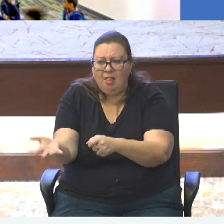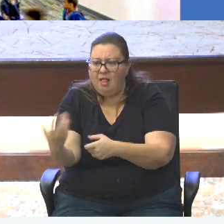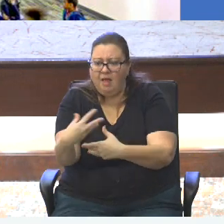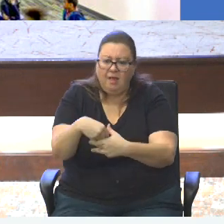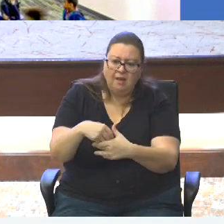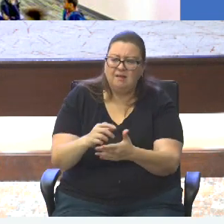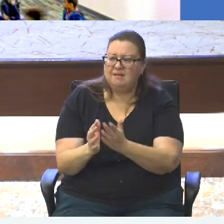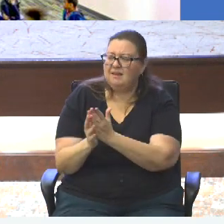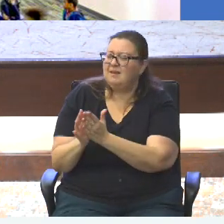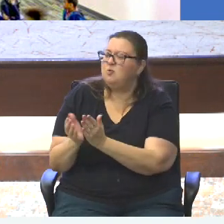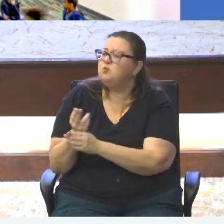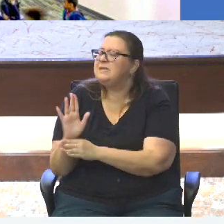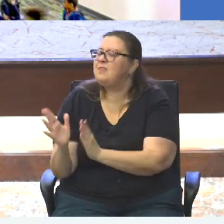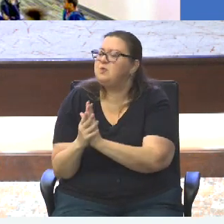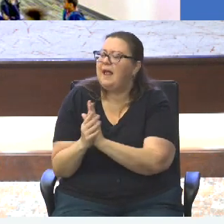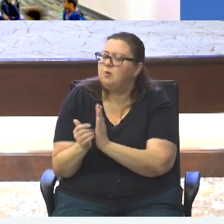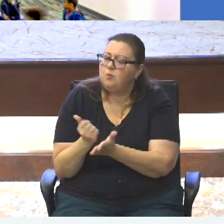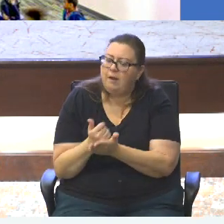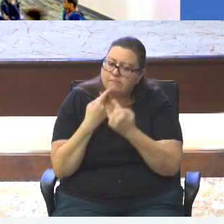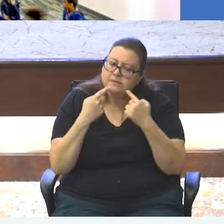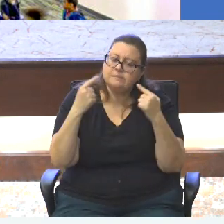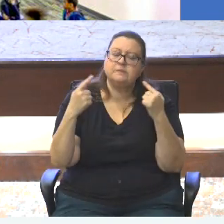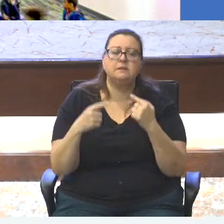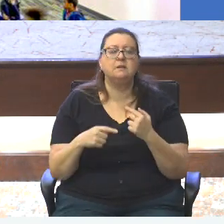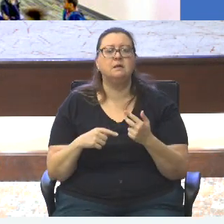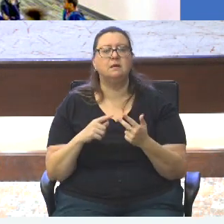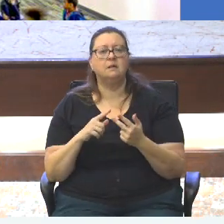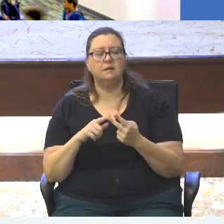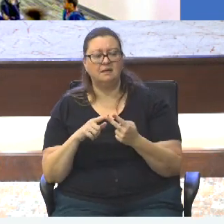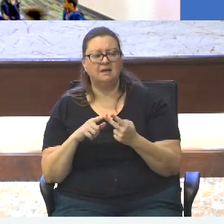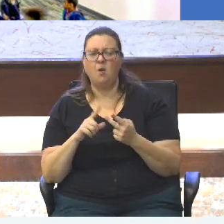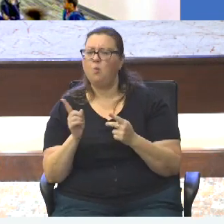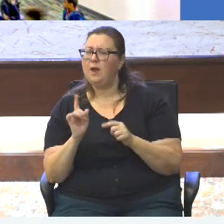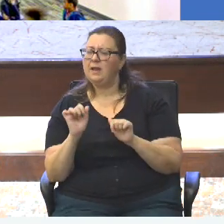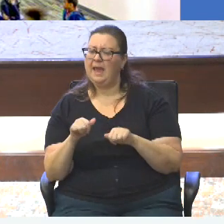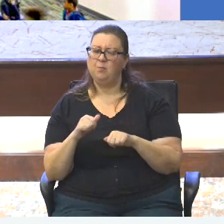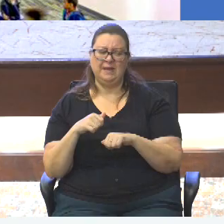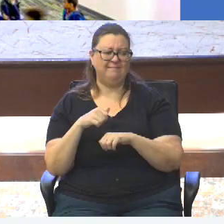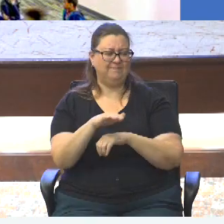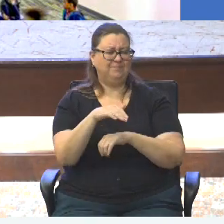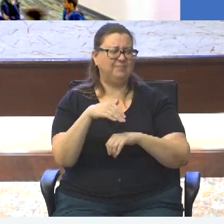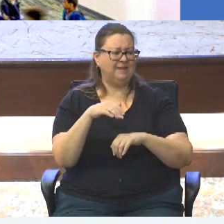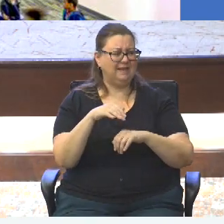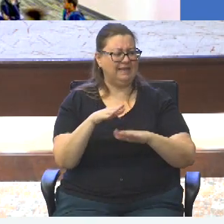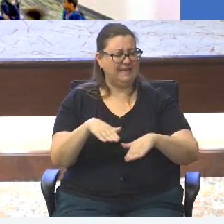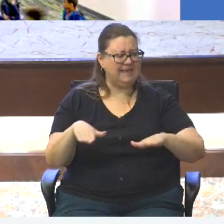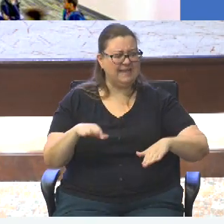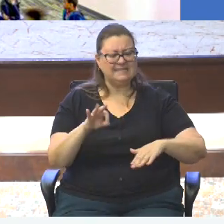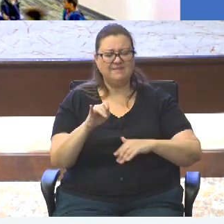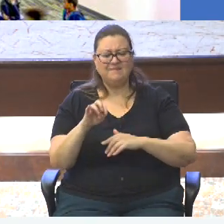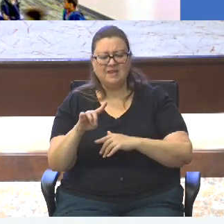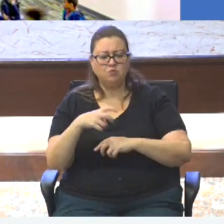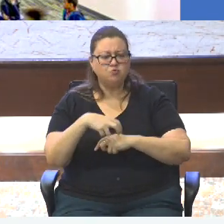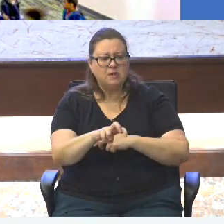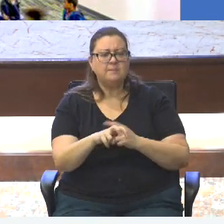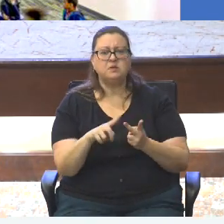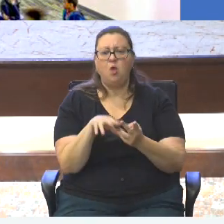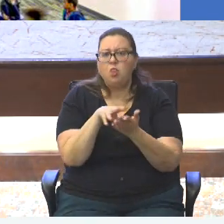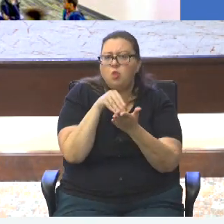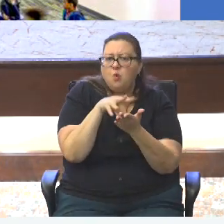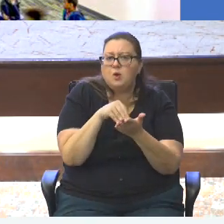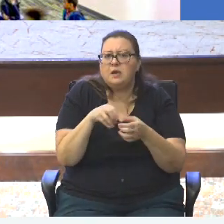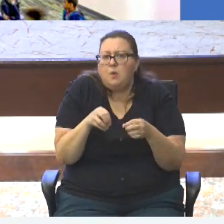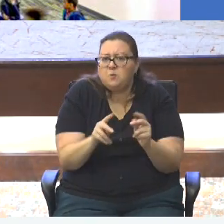experience, they identified potential partnerships for field trips, digital learning opportunities, and